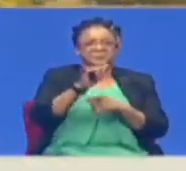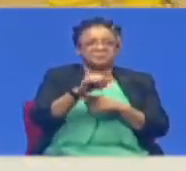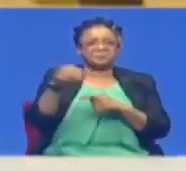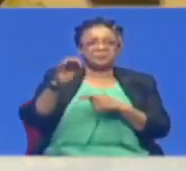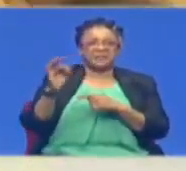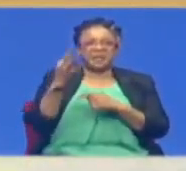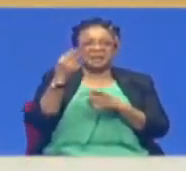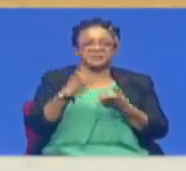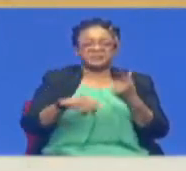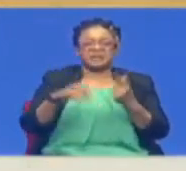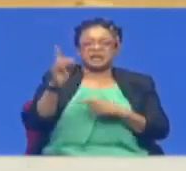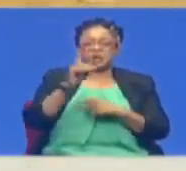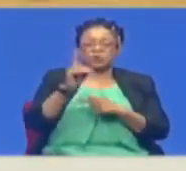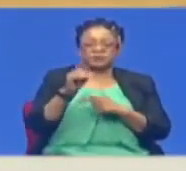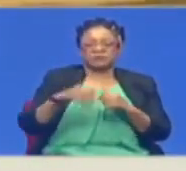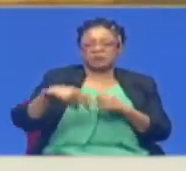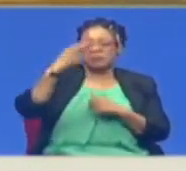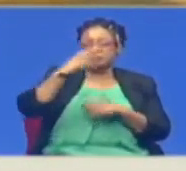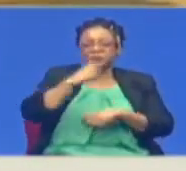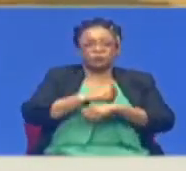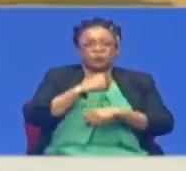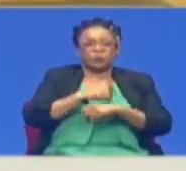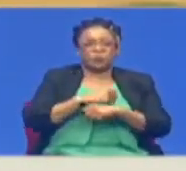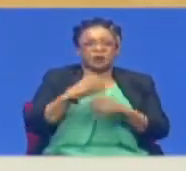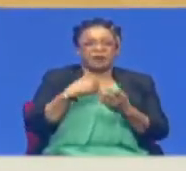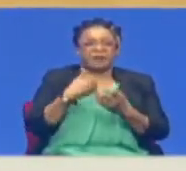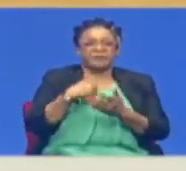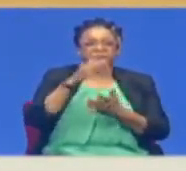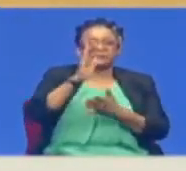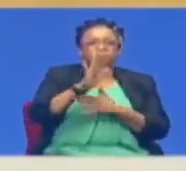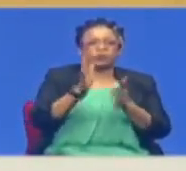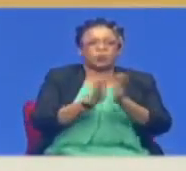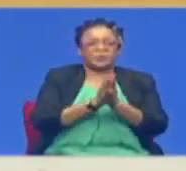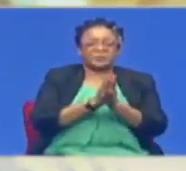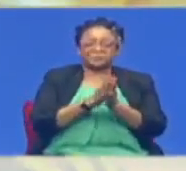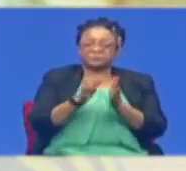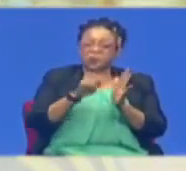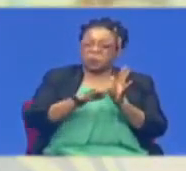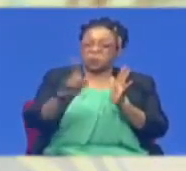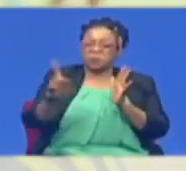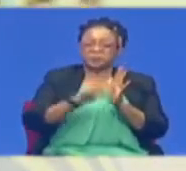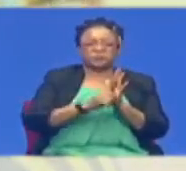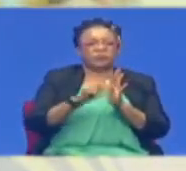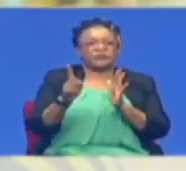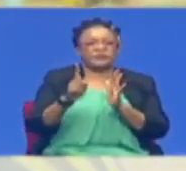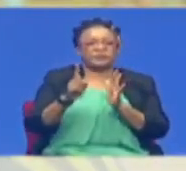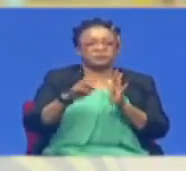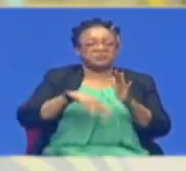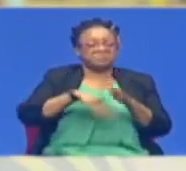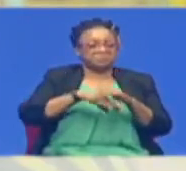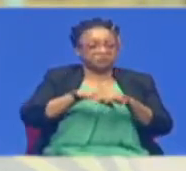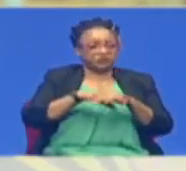Dagoretti High School, credits the academy with molding him both on and off the pitch.